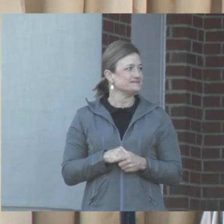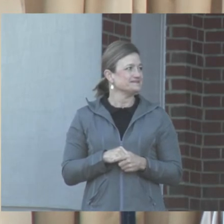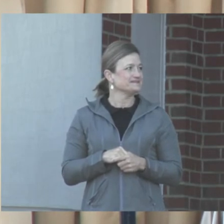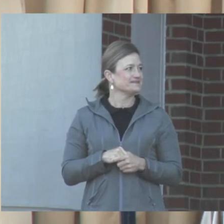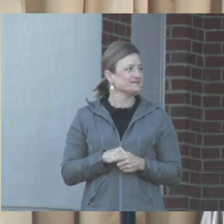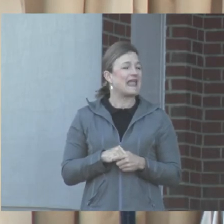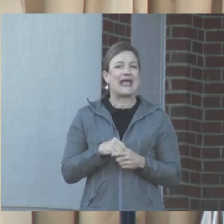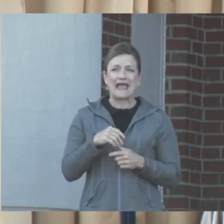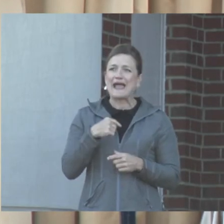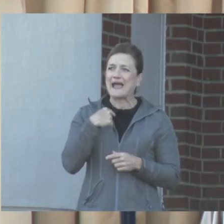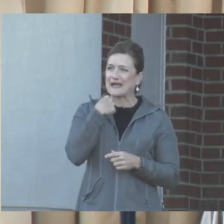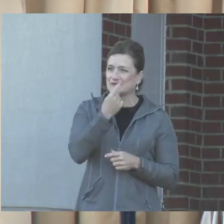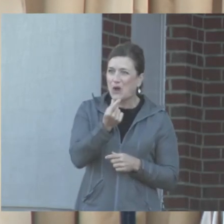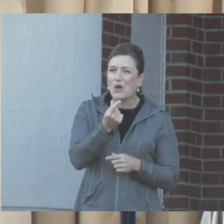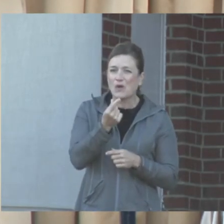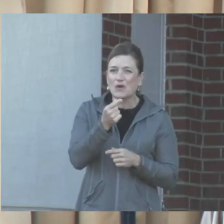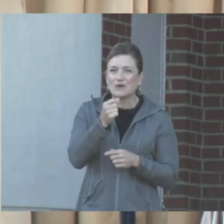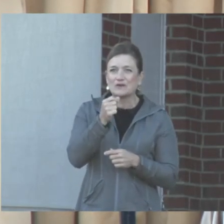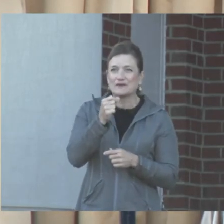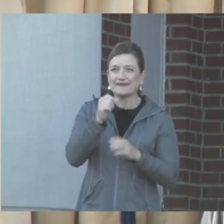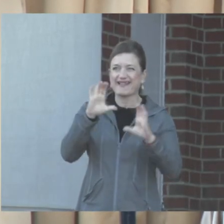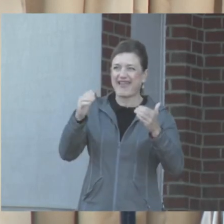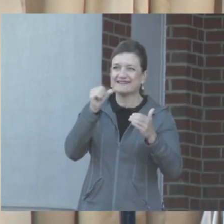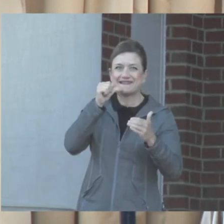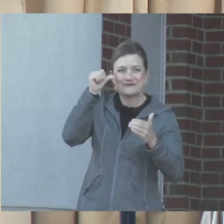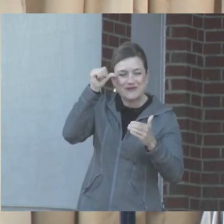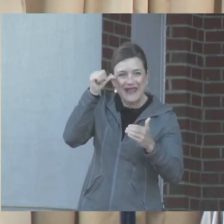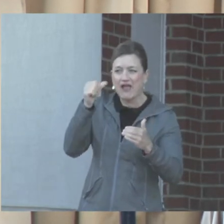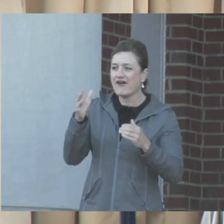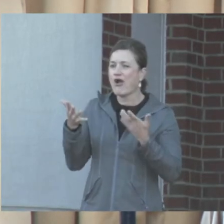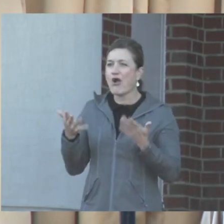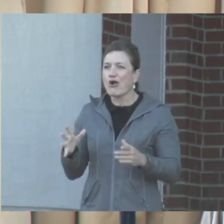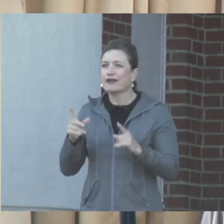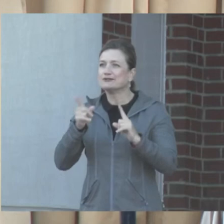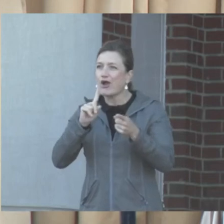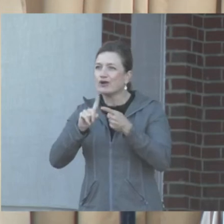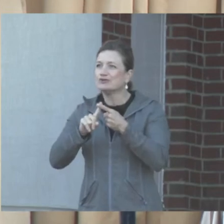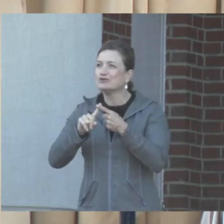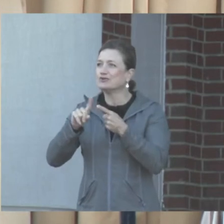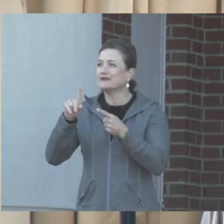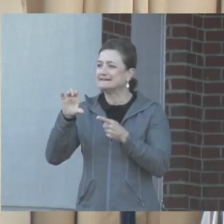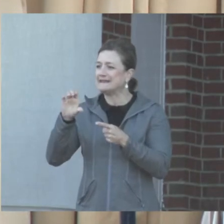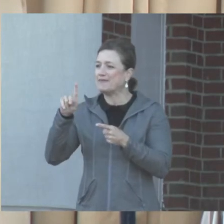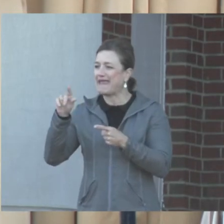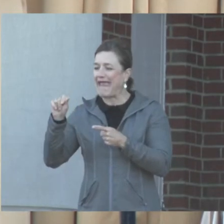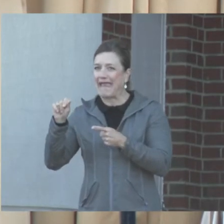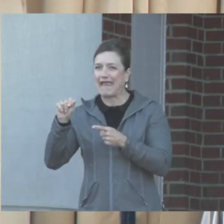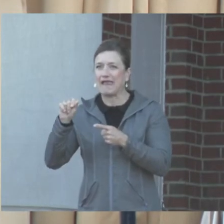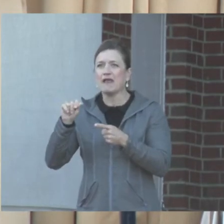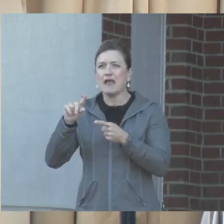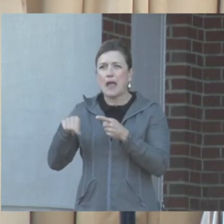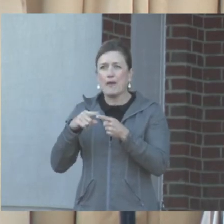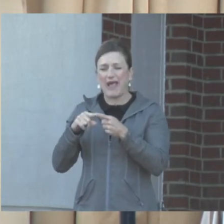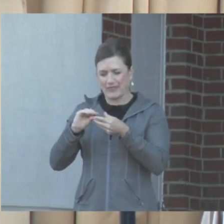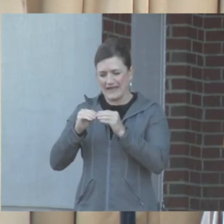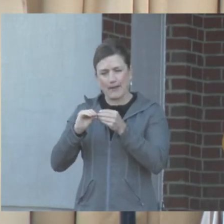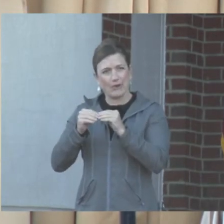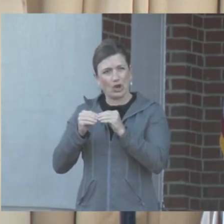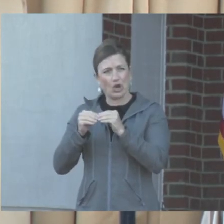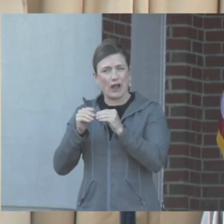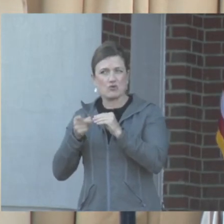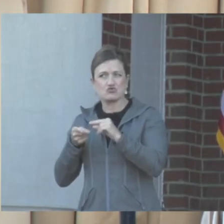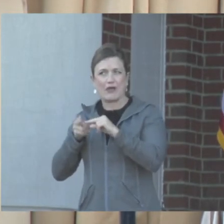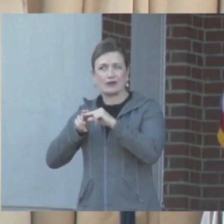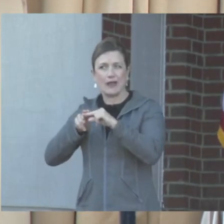So as I told the graduates yesterday, I've already talked to our VP of Academic Affairs, Dr. Hill, who's on stage with me, and I've told her I'm rounding that up